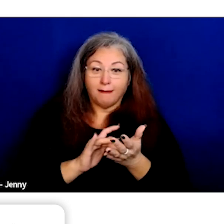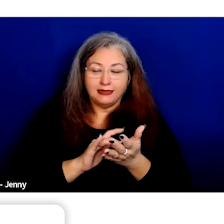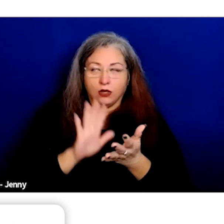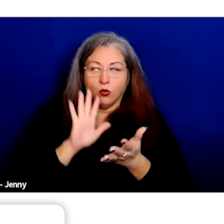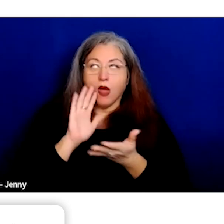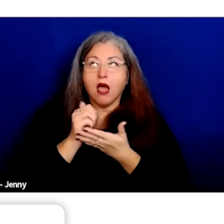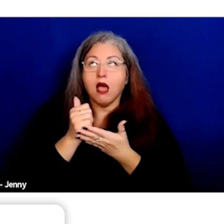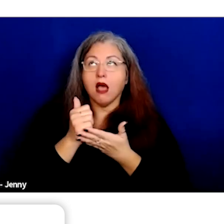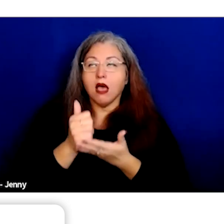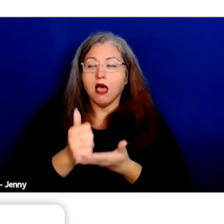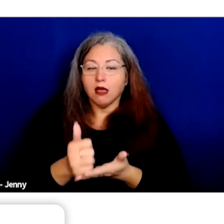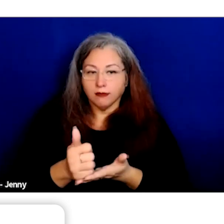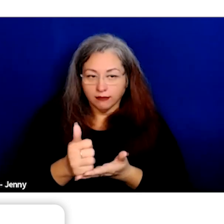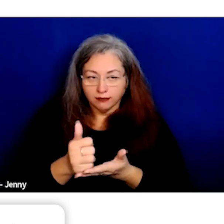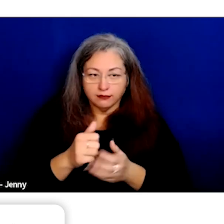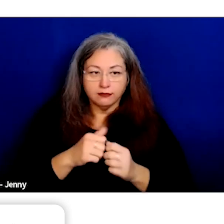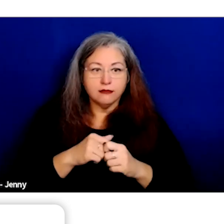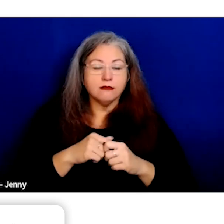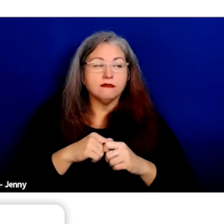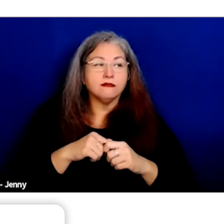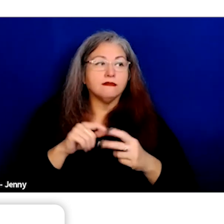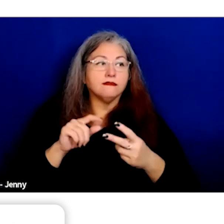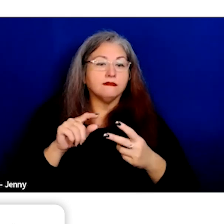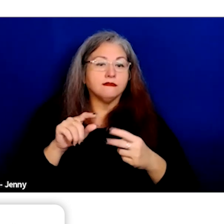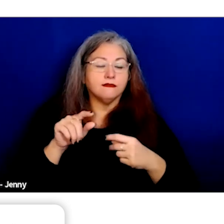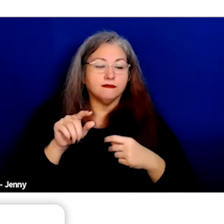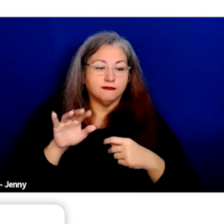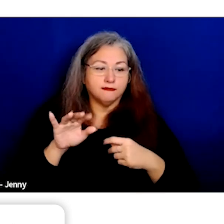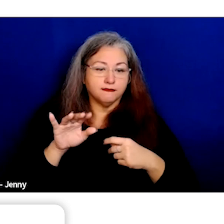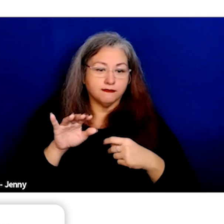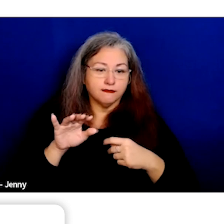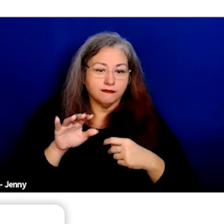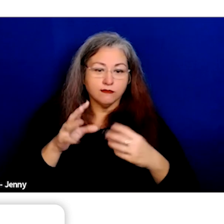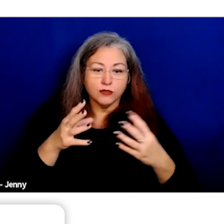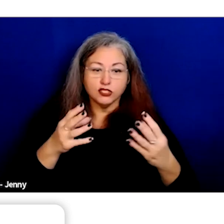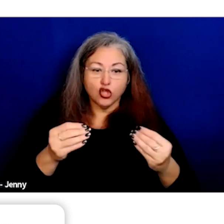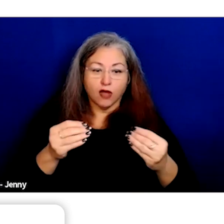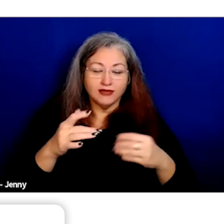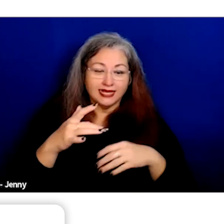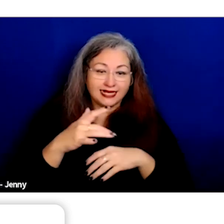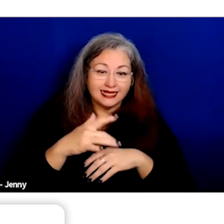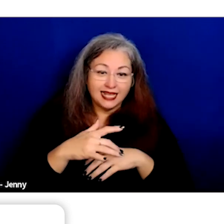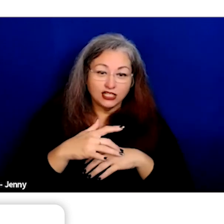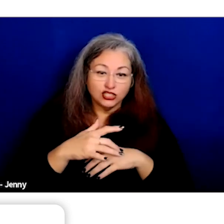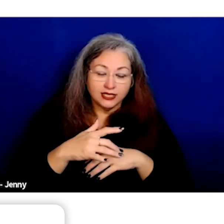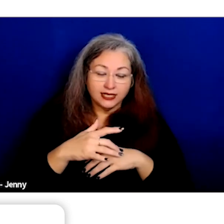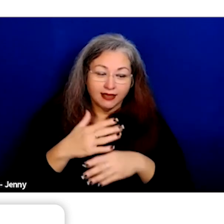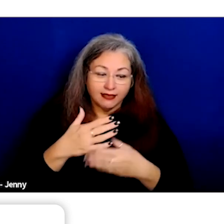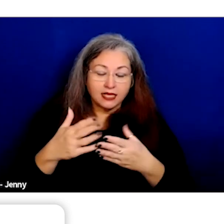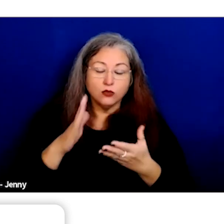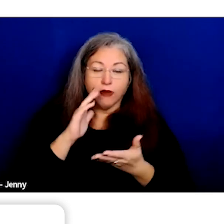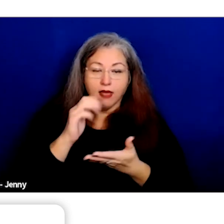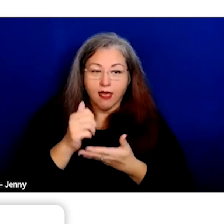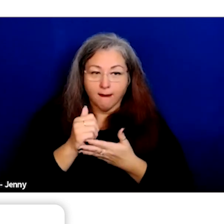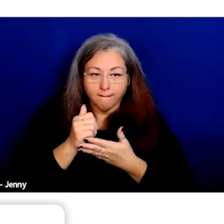helpful. This is where soft touching things are helpful. This is where connecting